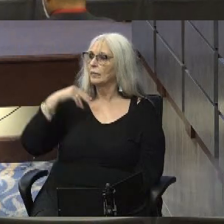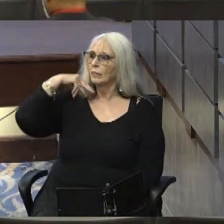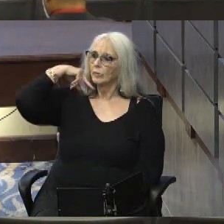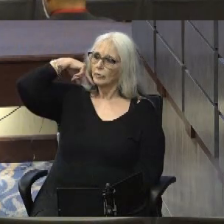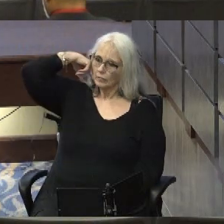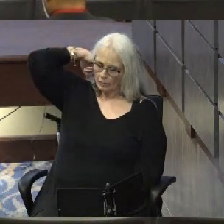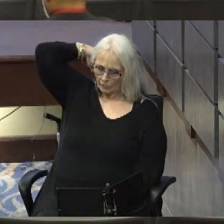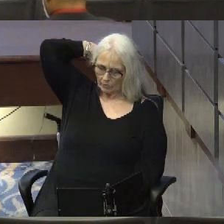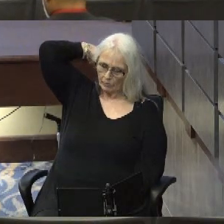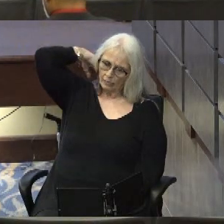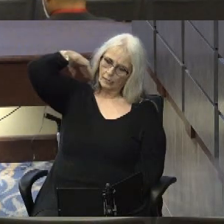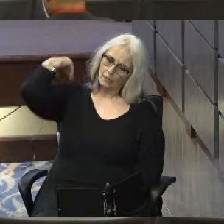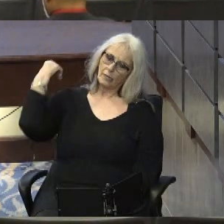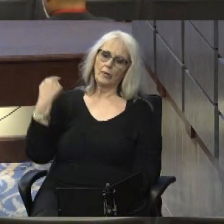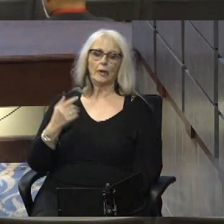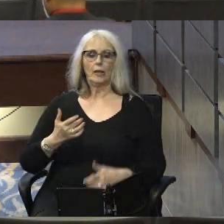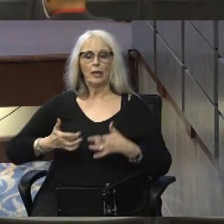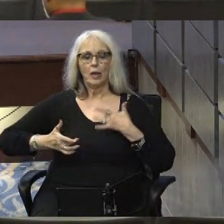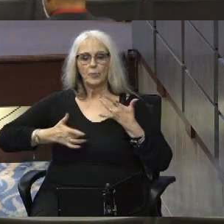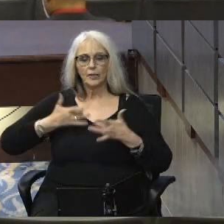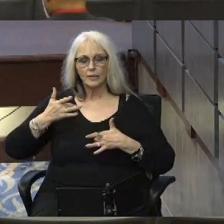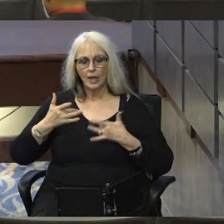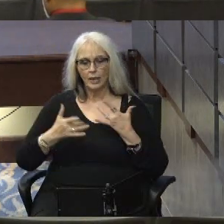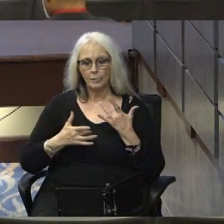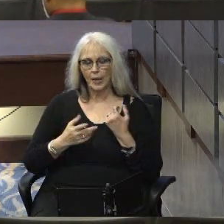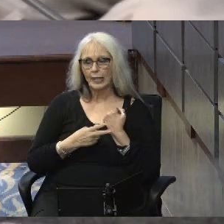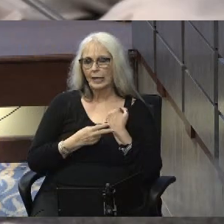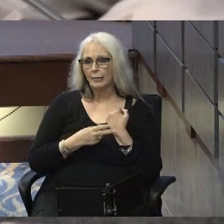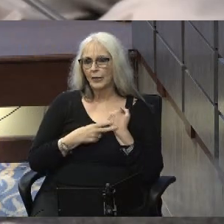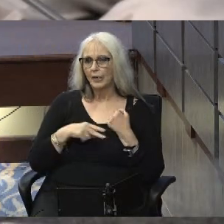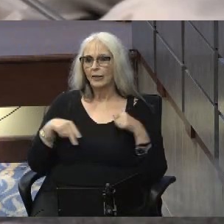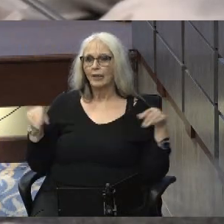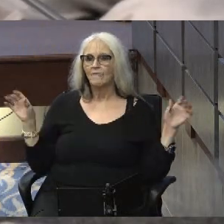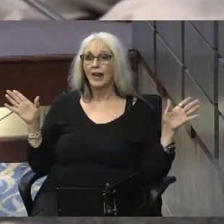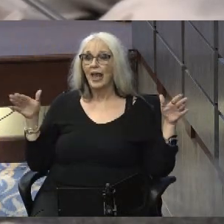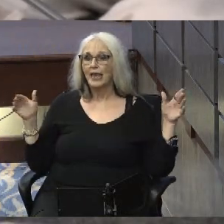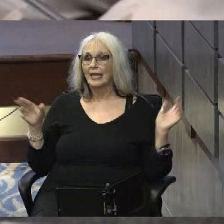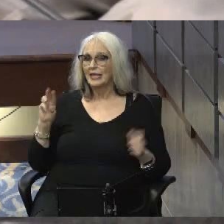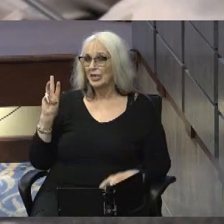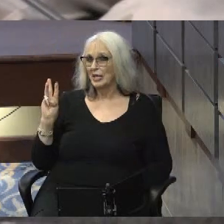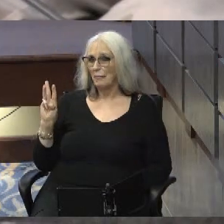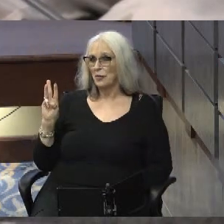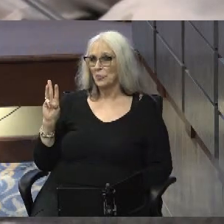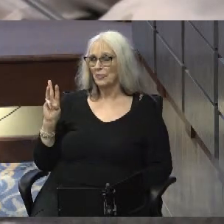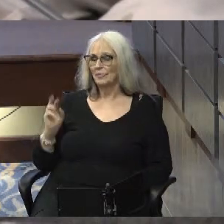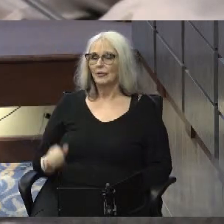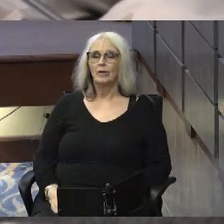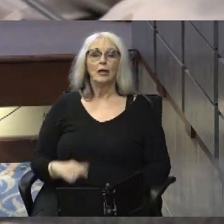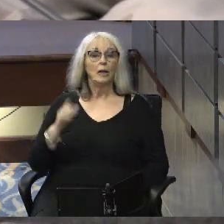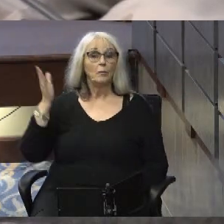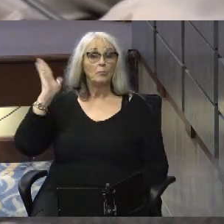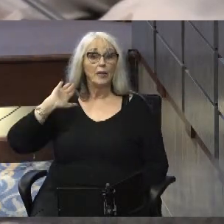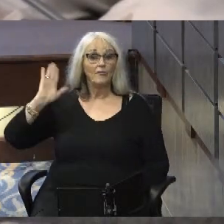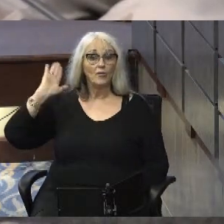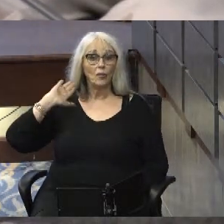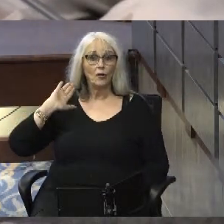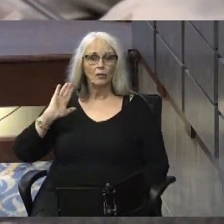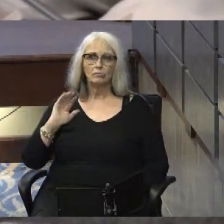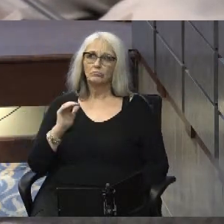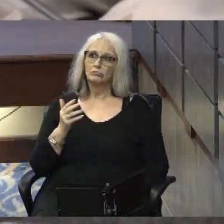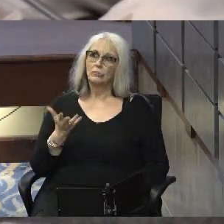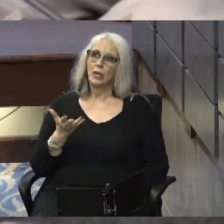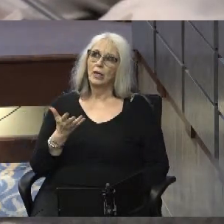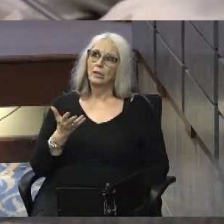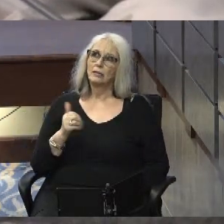I'm excited about the Flying W and keeping it in front of us. At one point in time in my tenure here at the